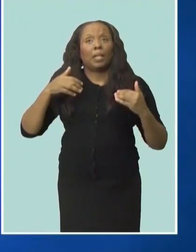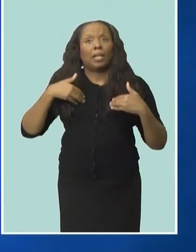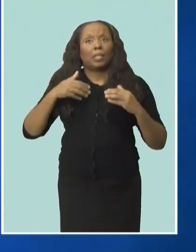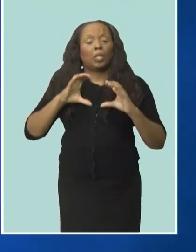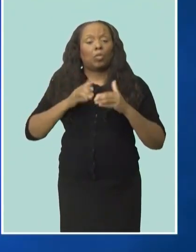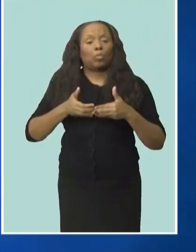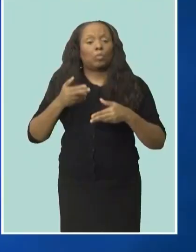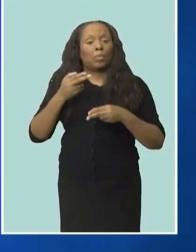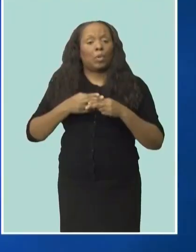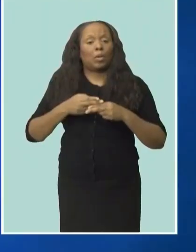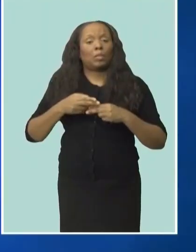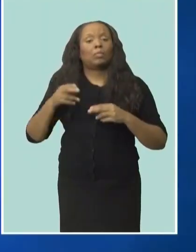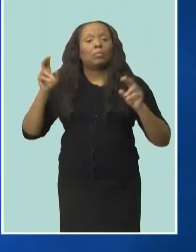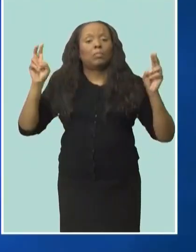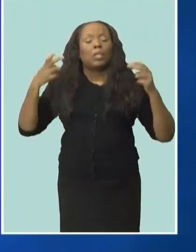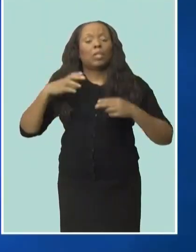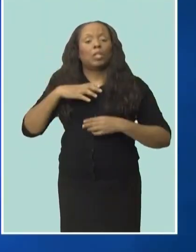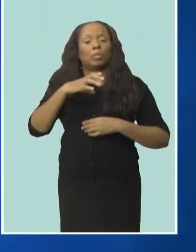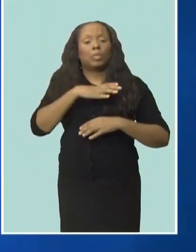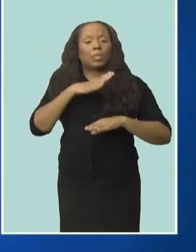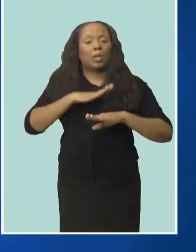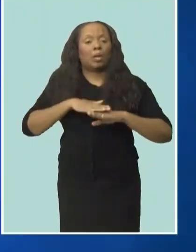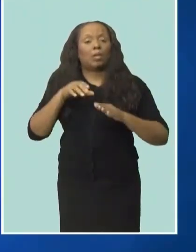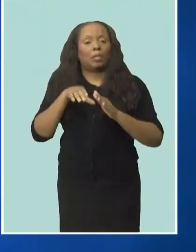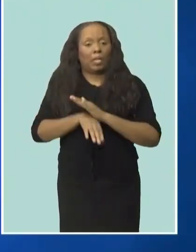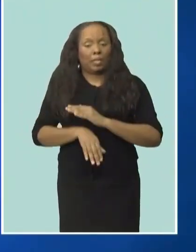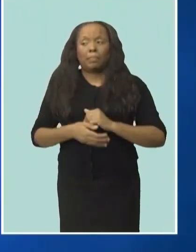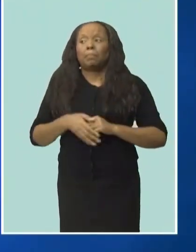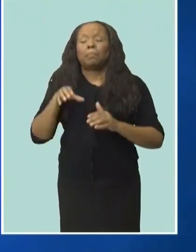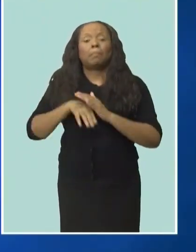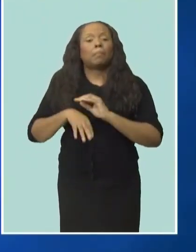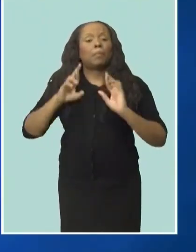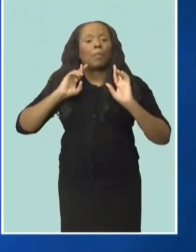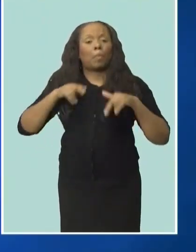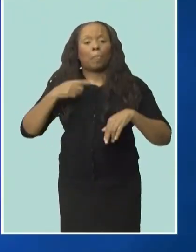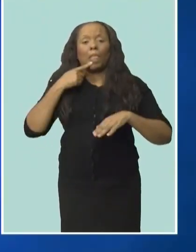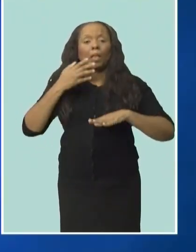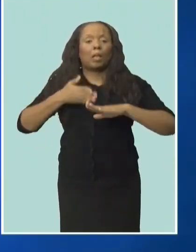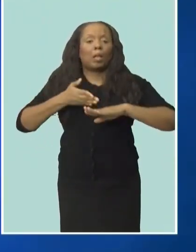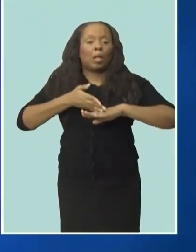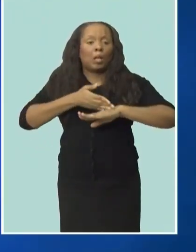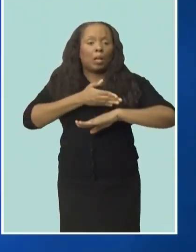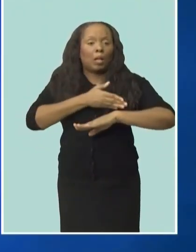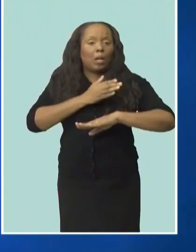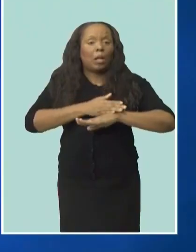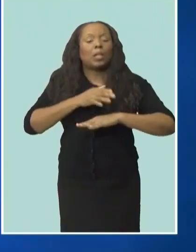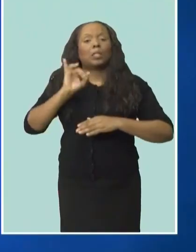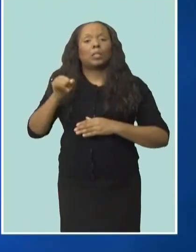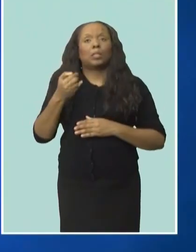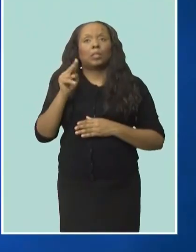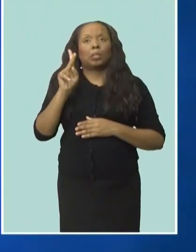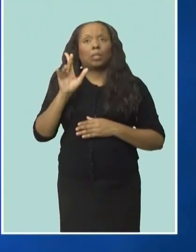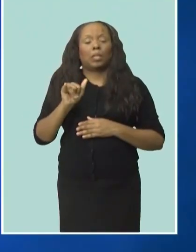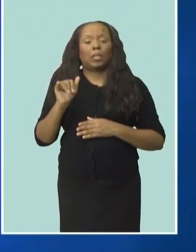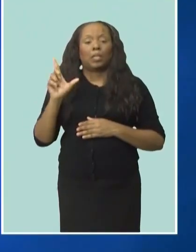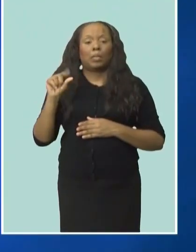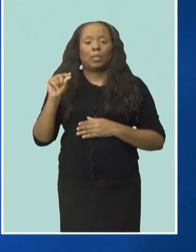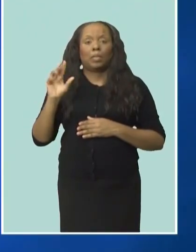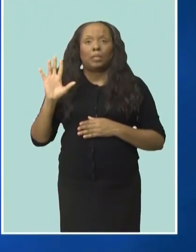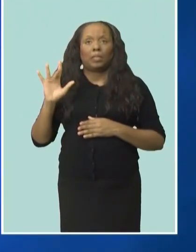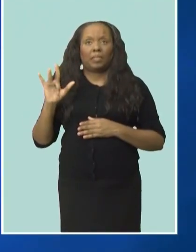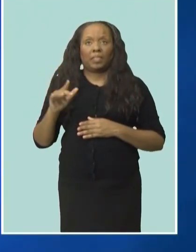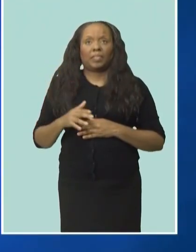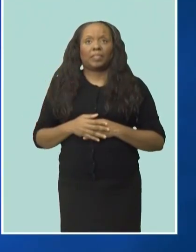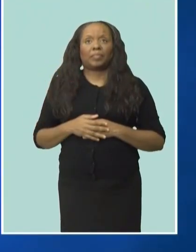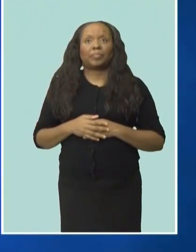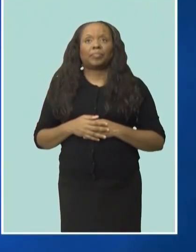crime report, which Commissioner Verla de Pisa says has been updated to July 2025. Our vision